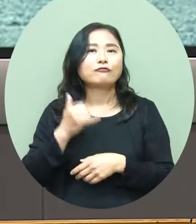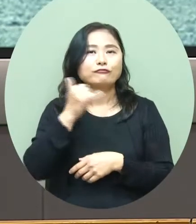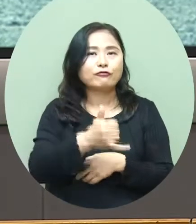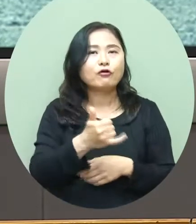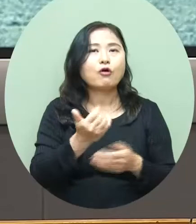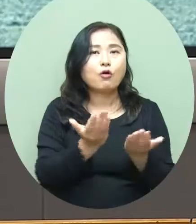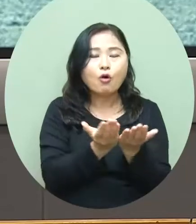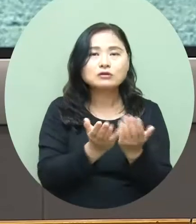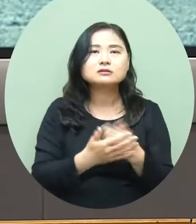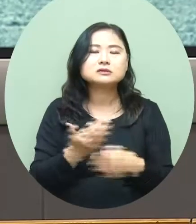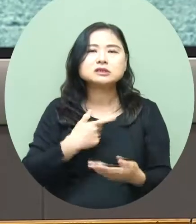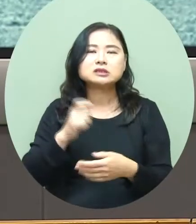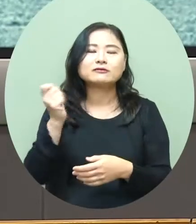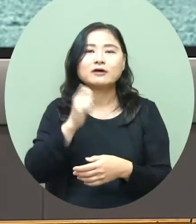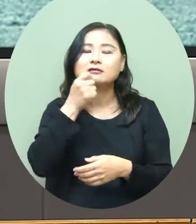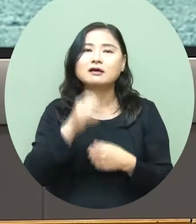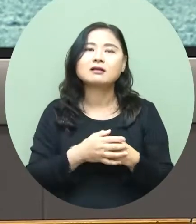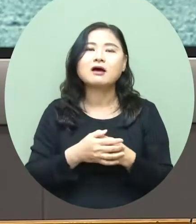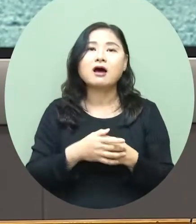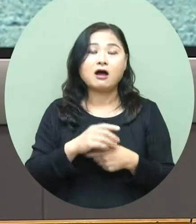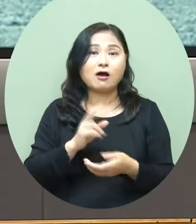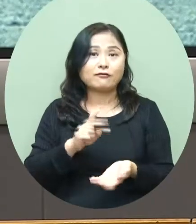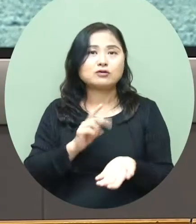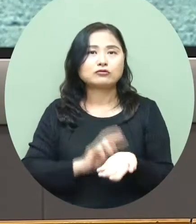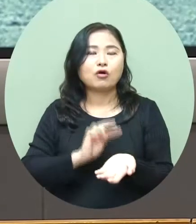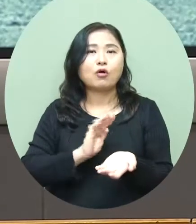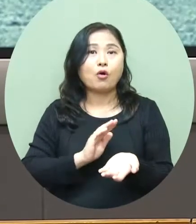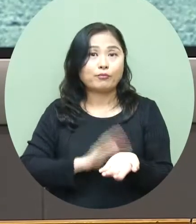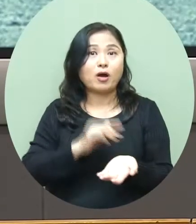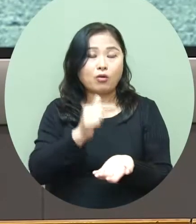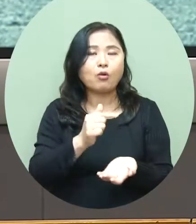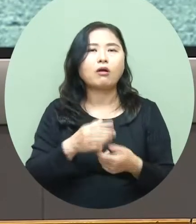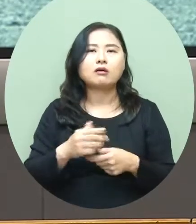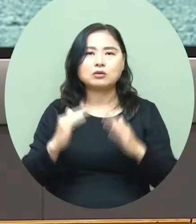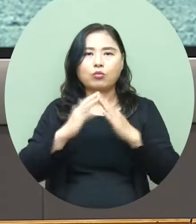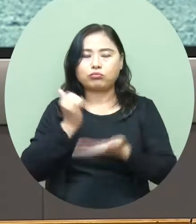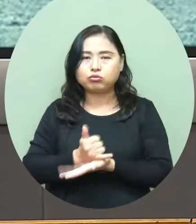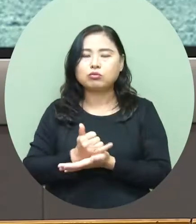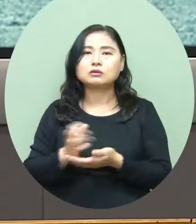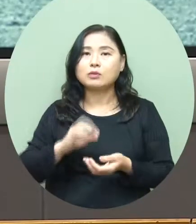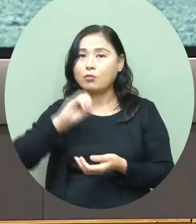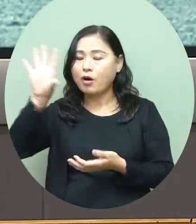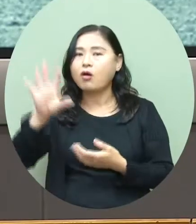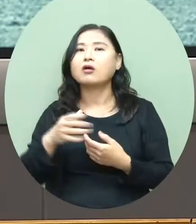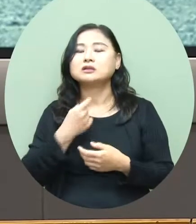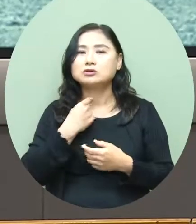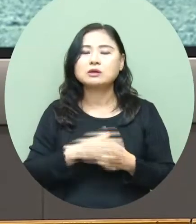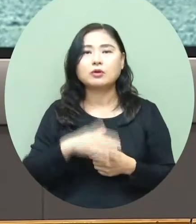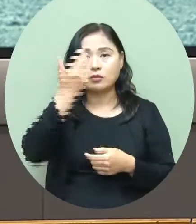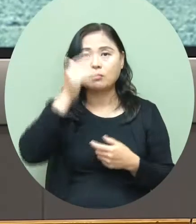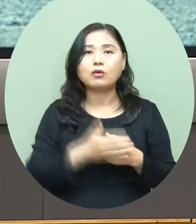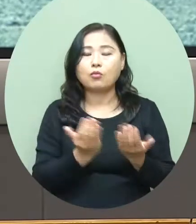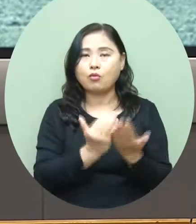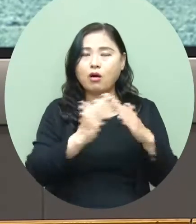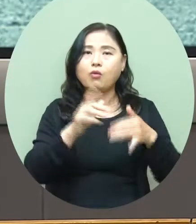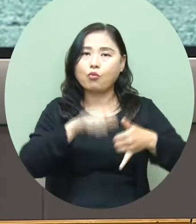finding their ways into schools. If students test positive, they should stay home, and schools should also report the cases to